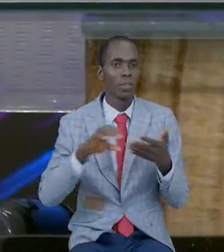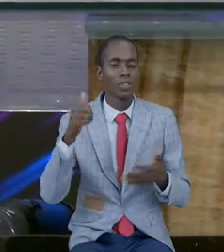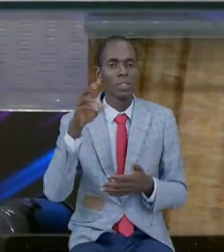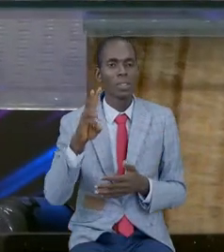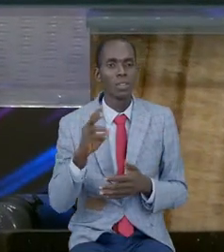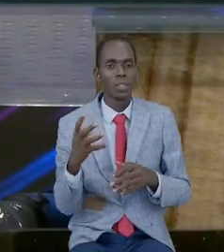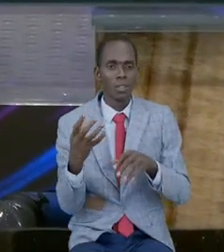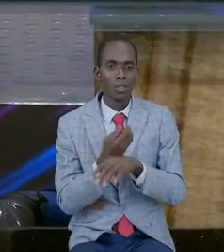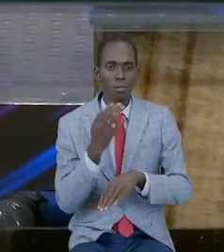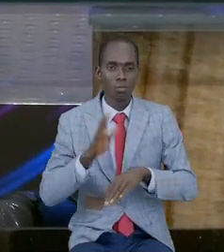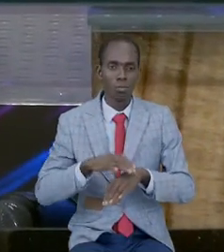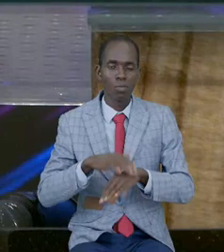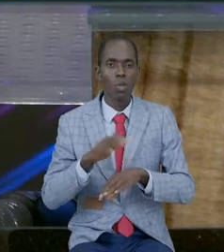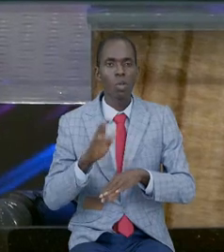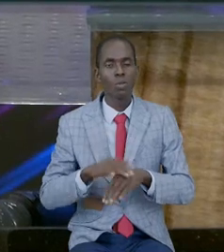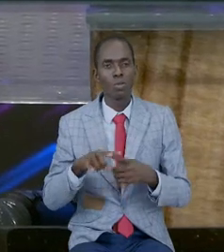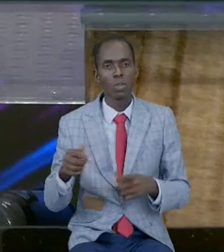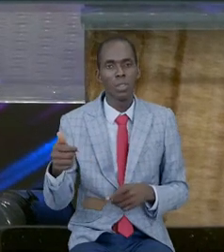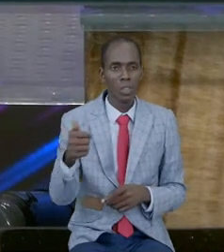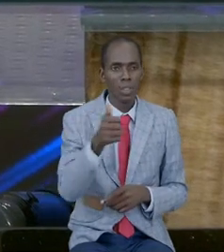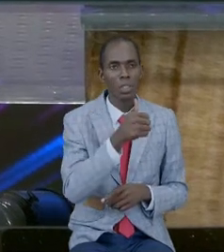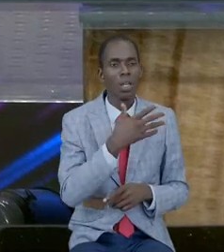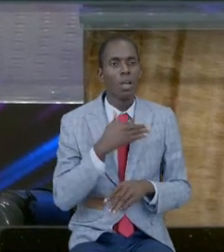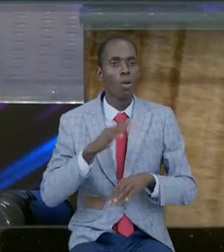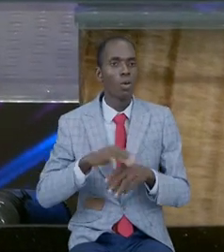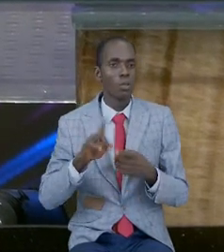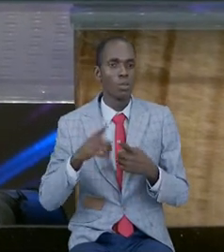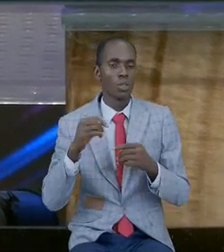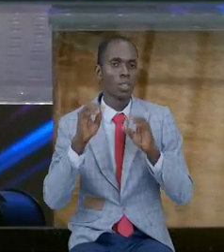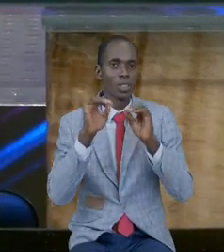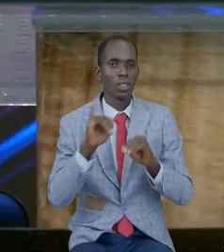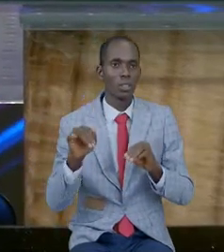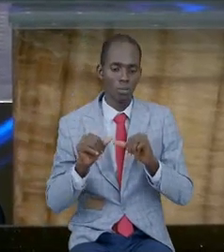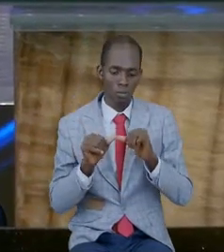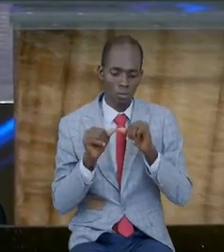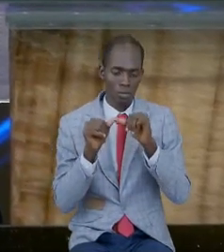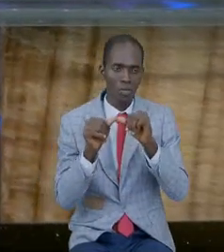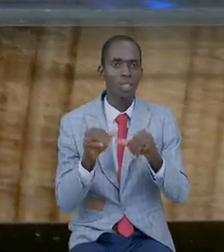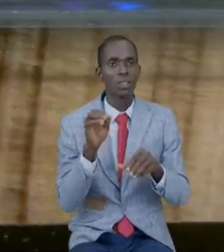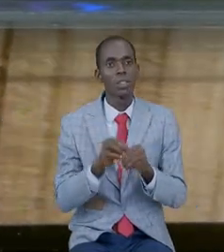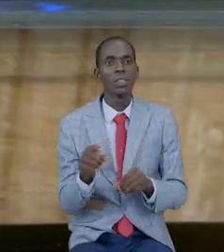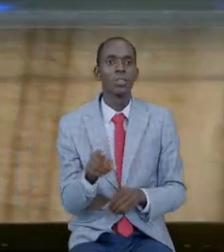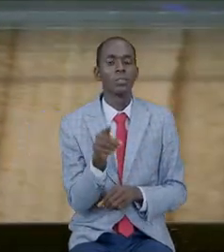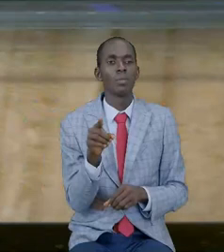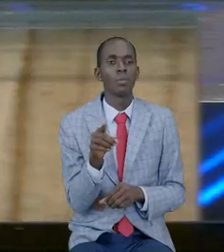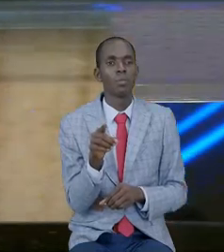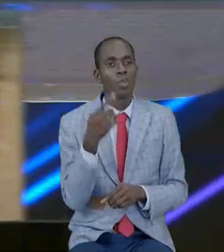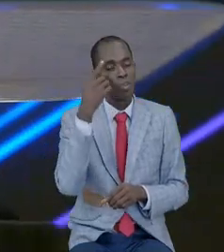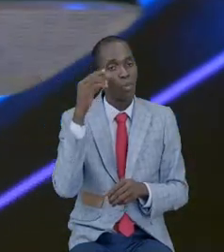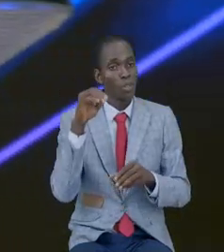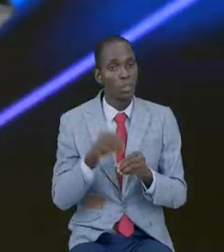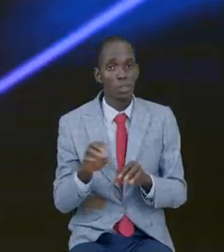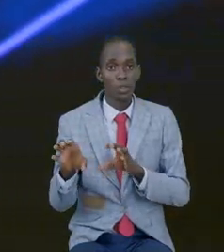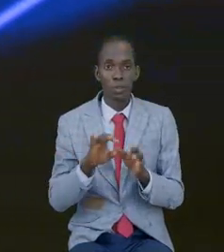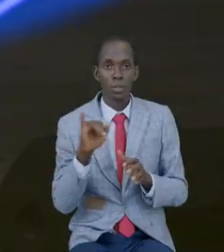heed unto thyself and unto the doctrine continue in them for in